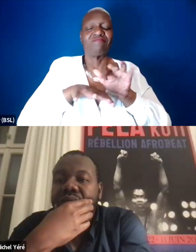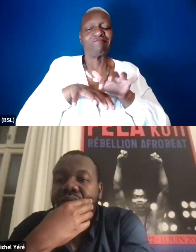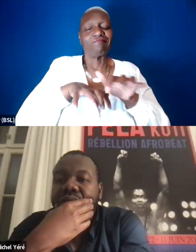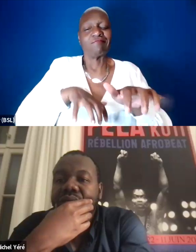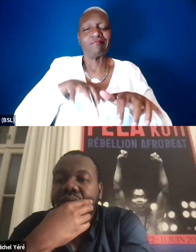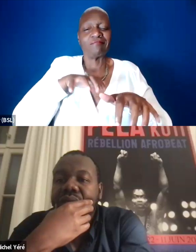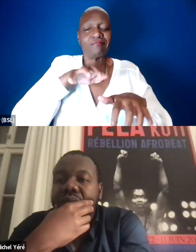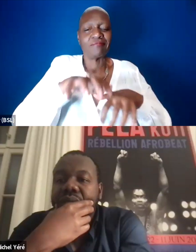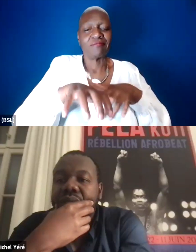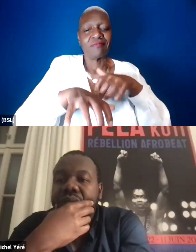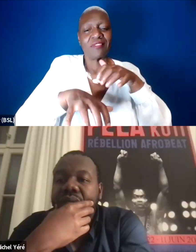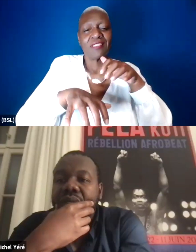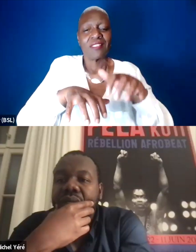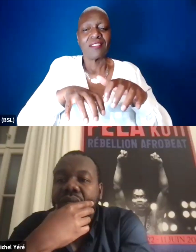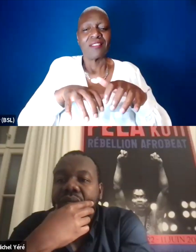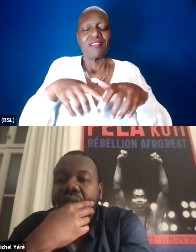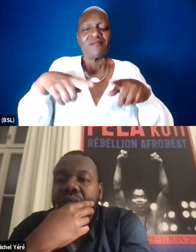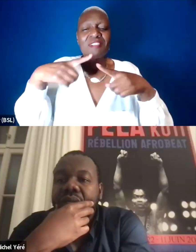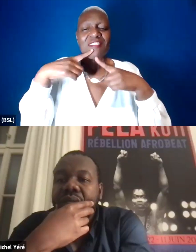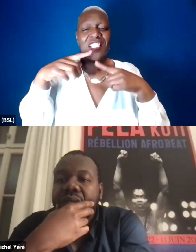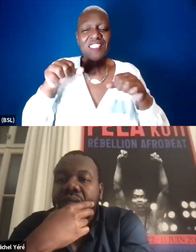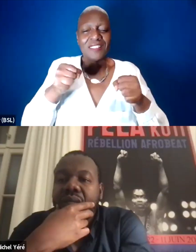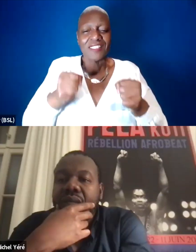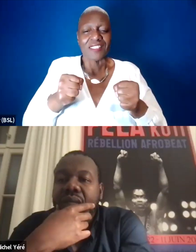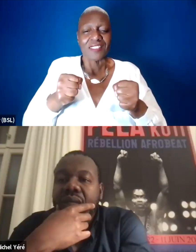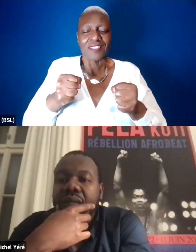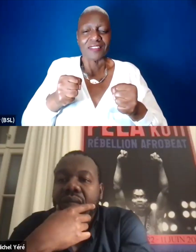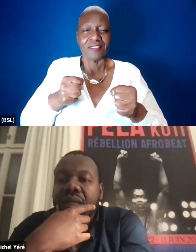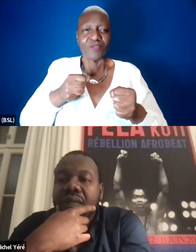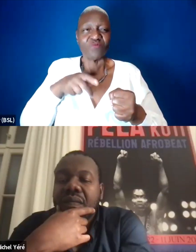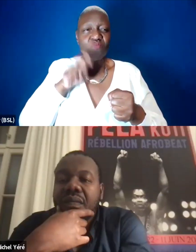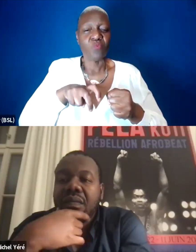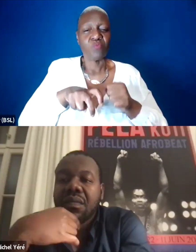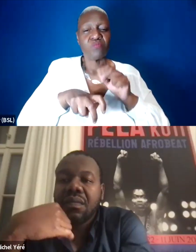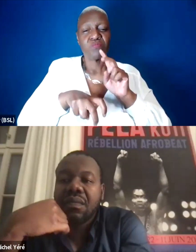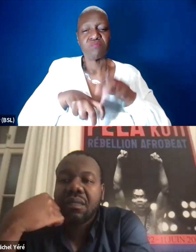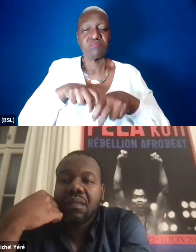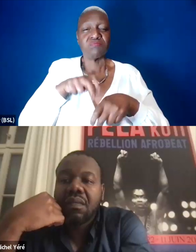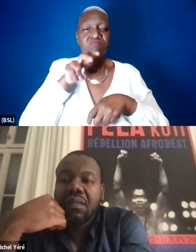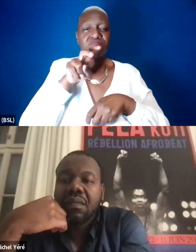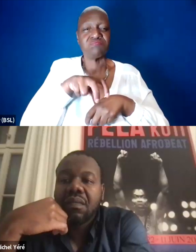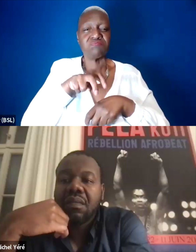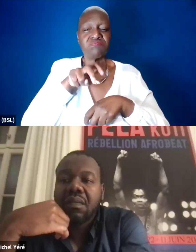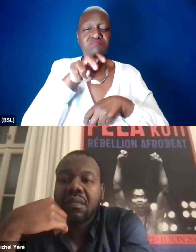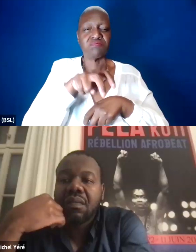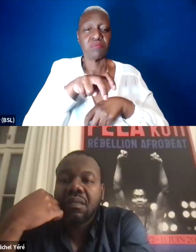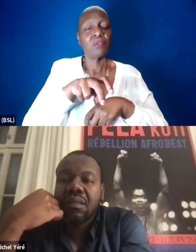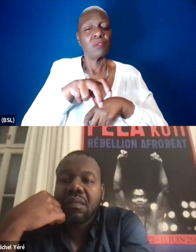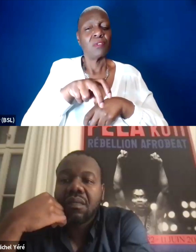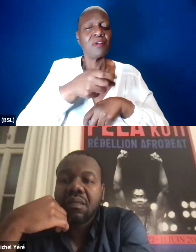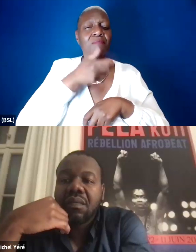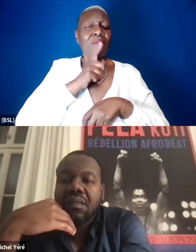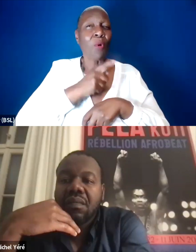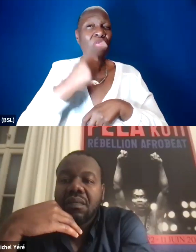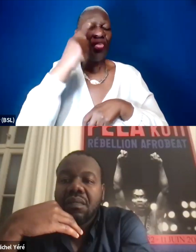My teeth and fists tightly clenched, I pass through the city streets. People often think